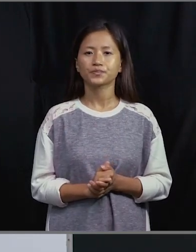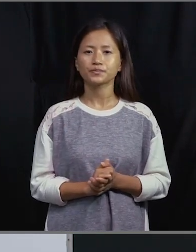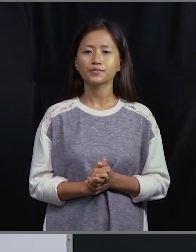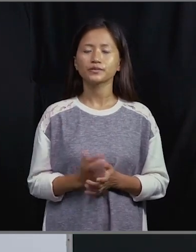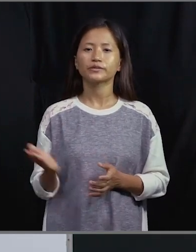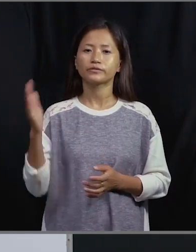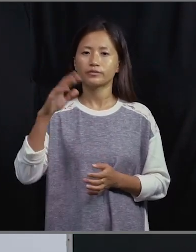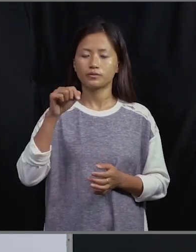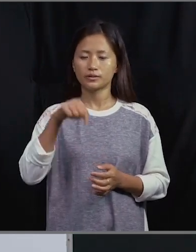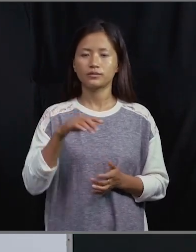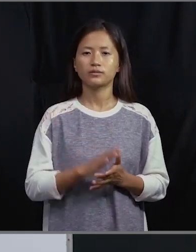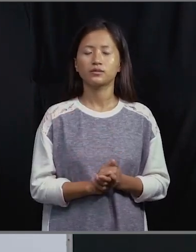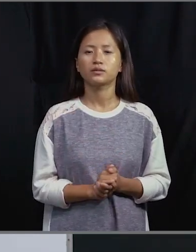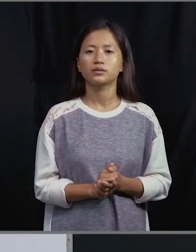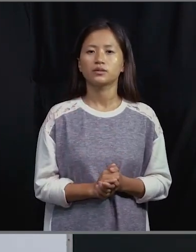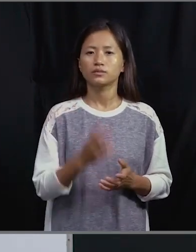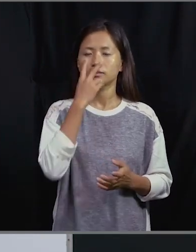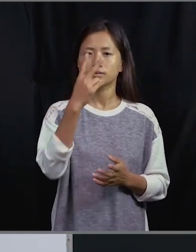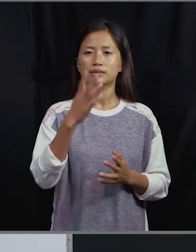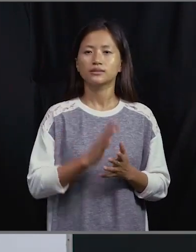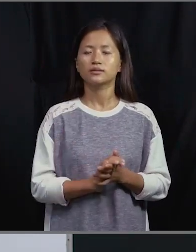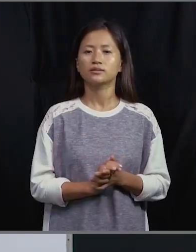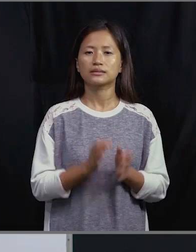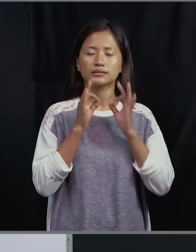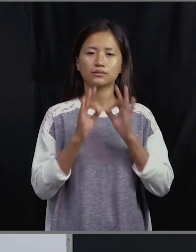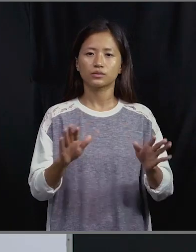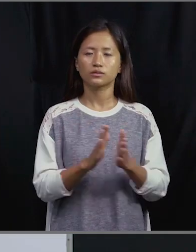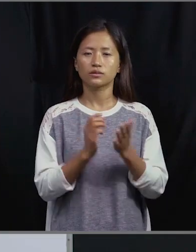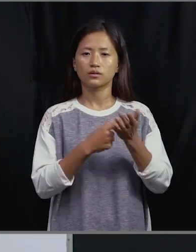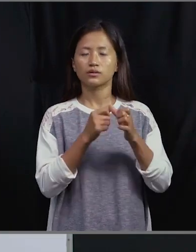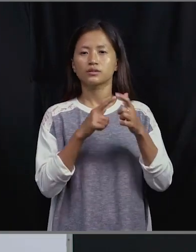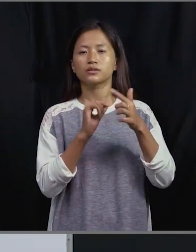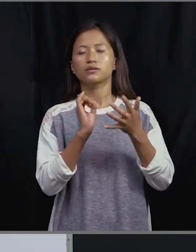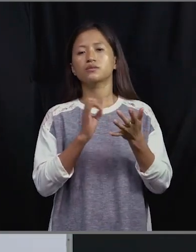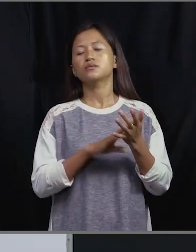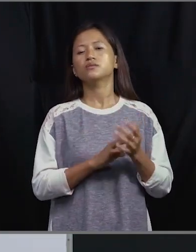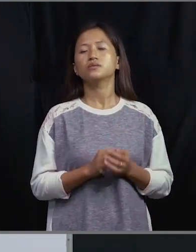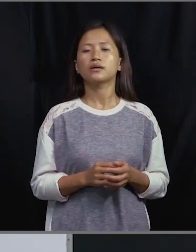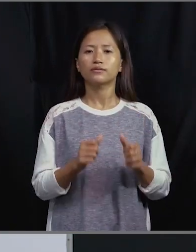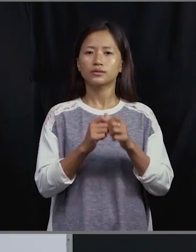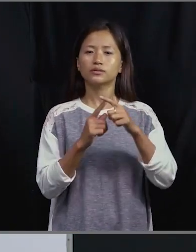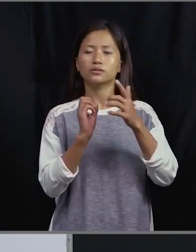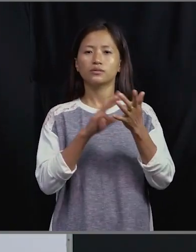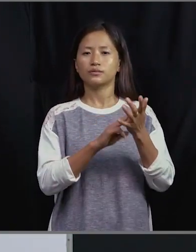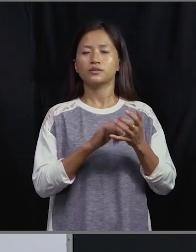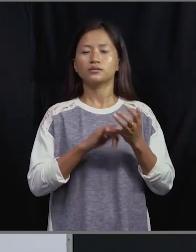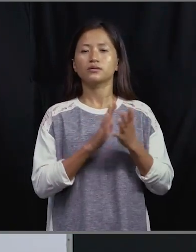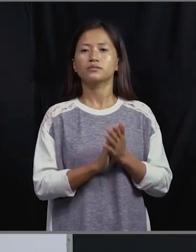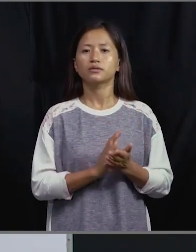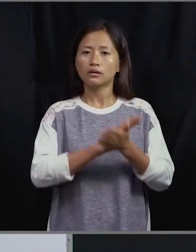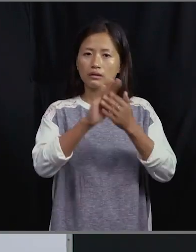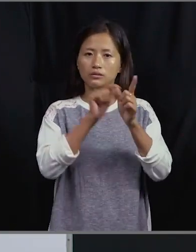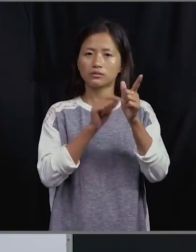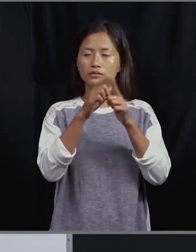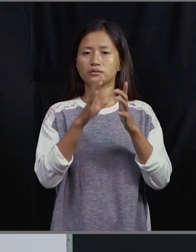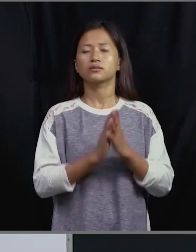Now from here, we see that the simplest ratio of number of atoms of carbon in hydrogen